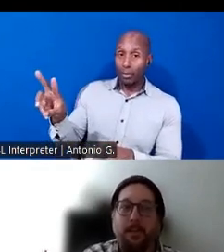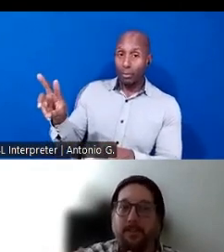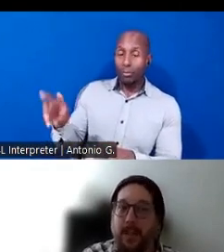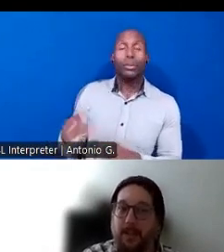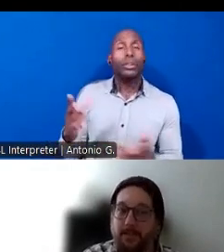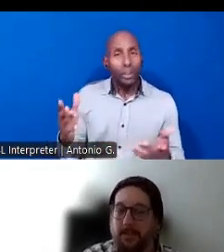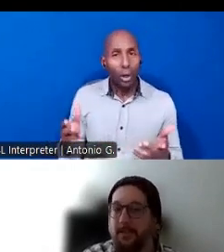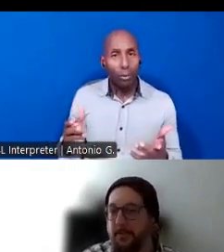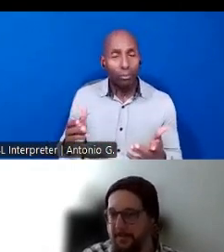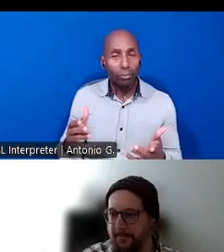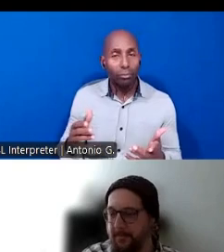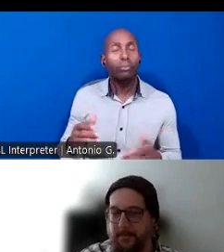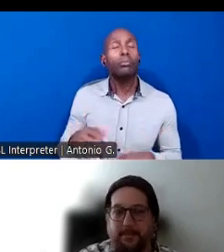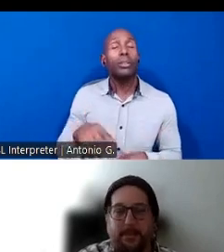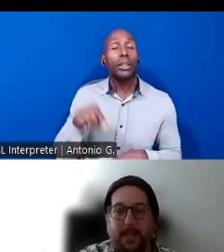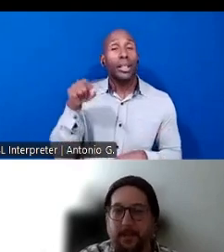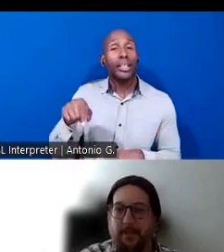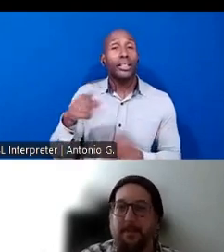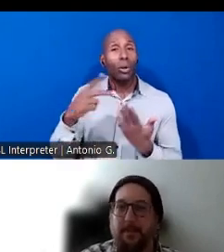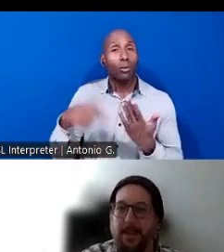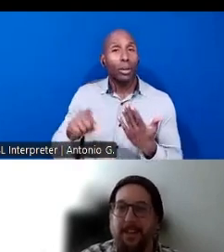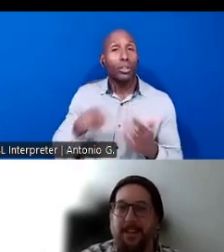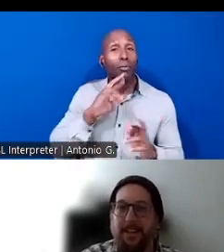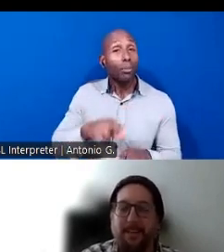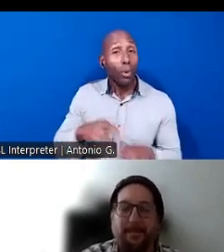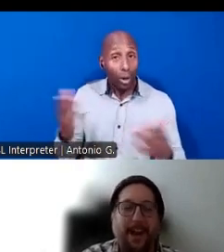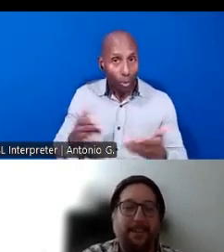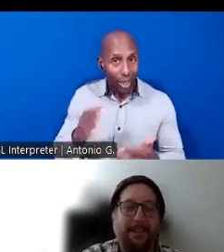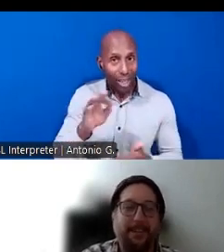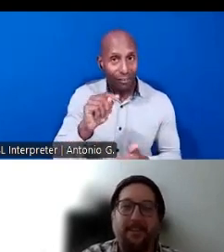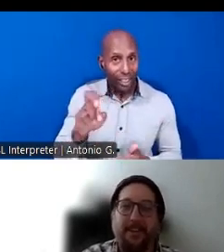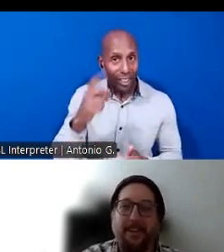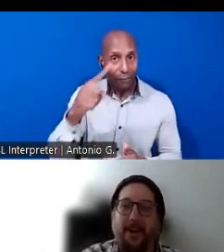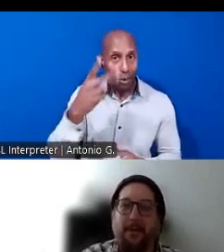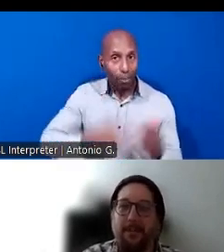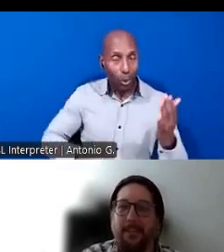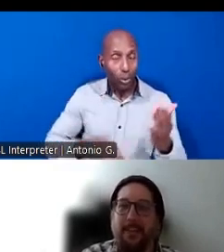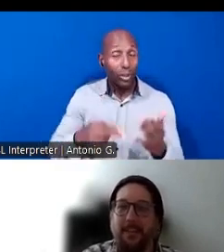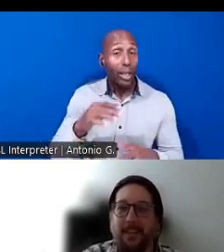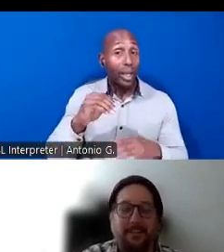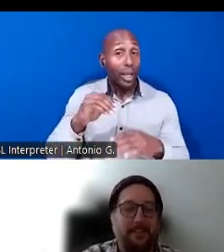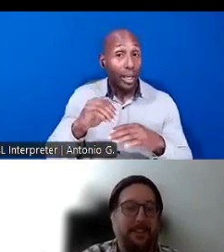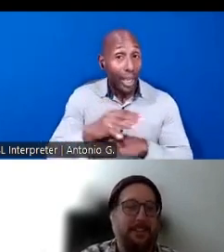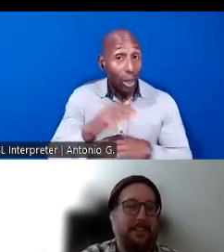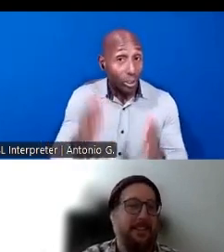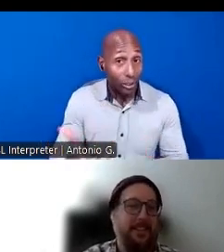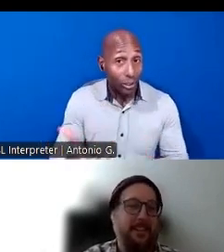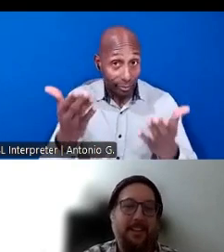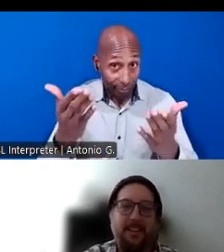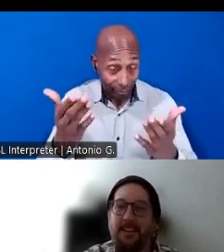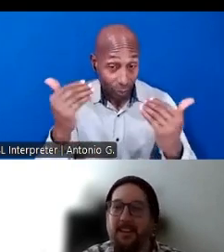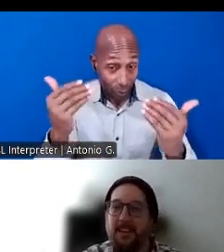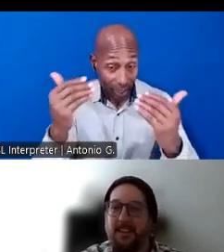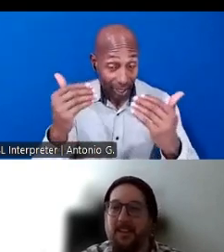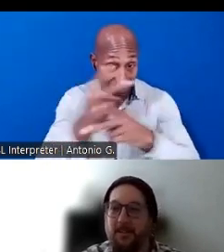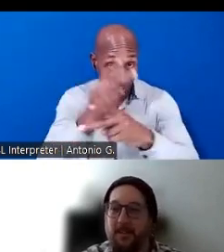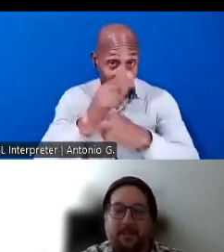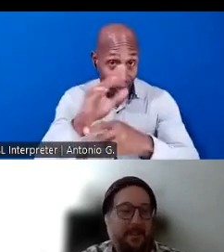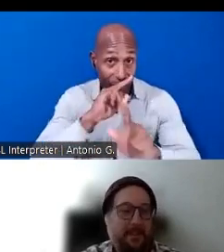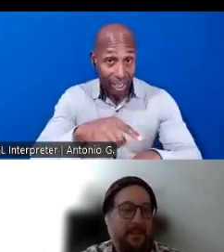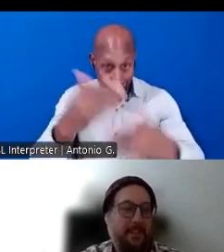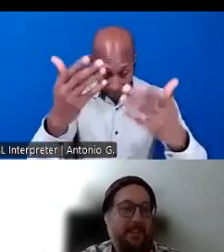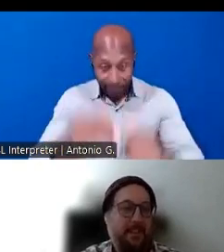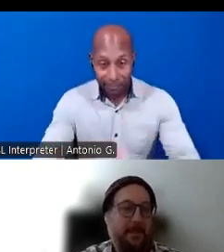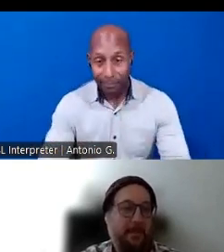for these counselors. I'll give everybody a count of 5 to figure out what they think the answer is.